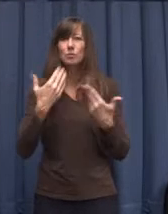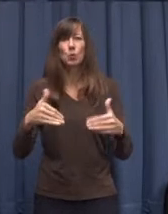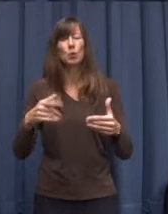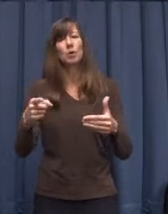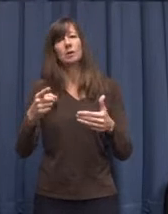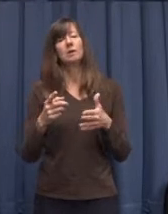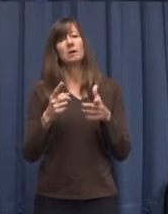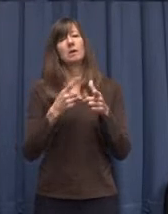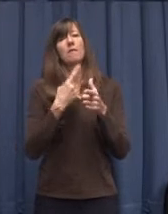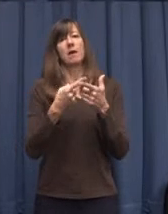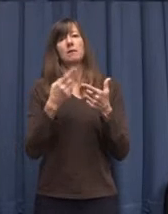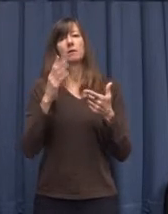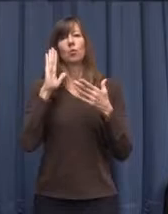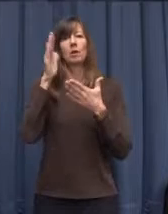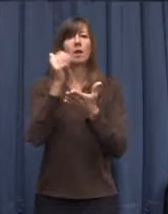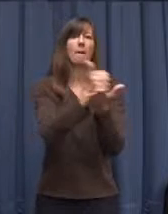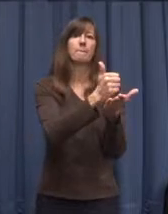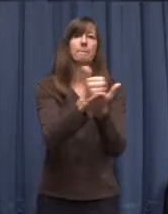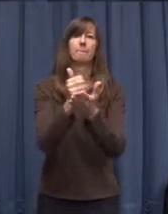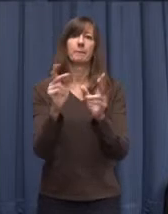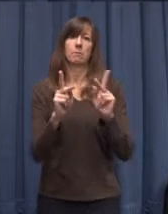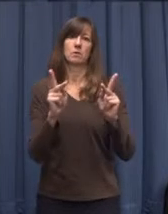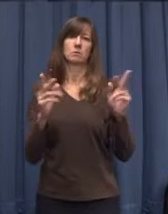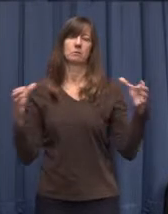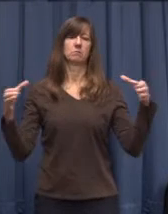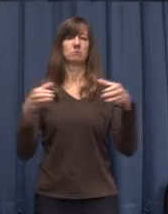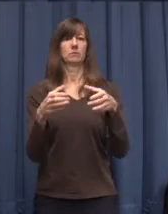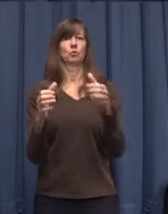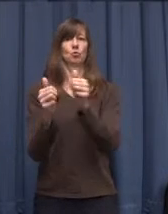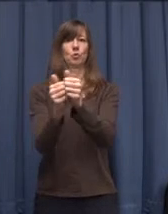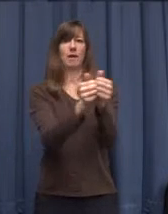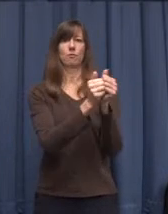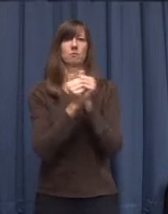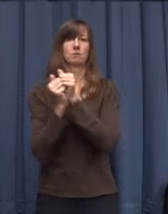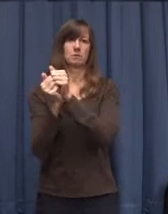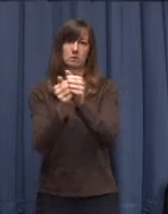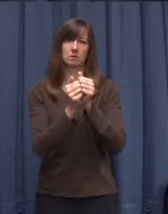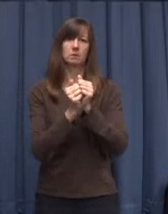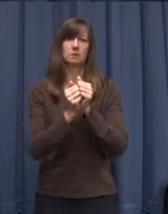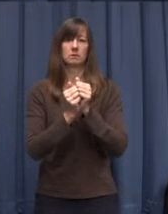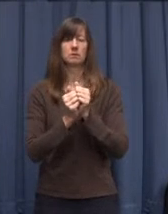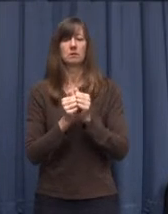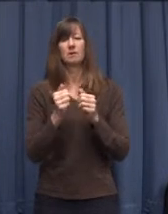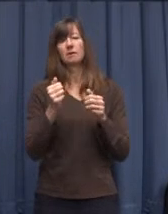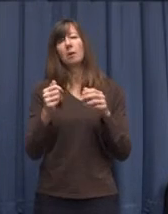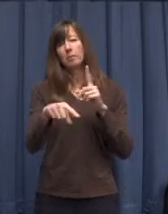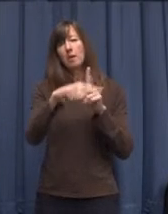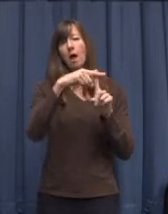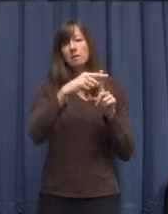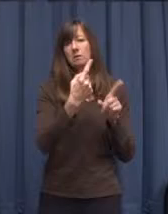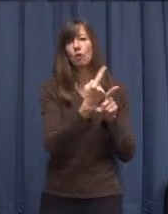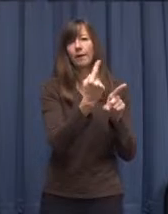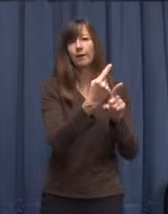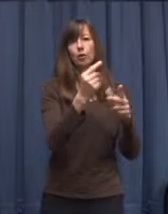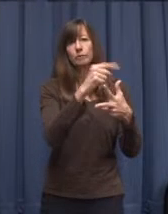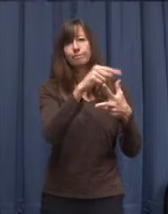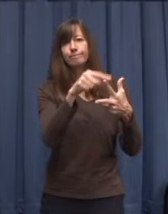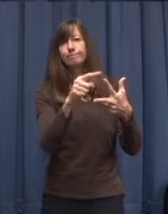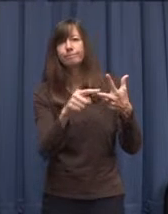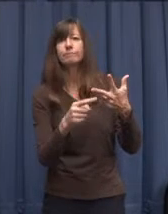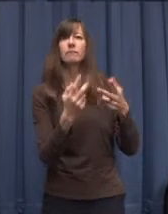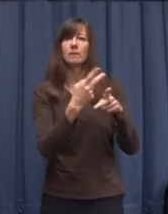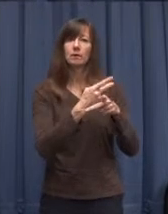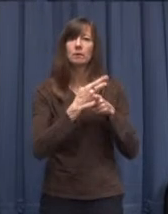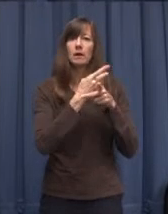we can collectively do, in addition to the individual precautions. Other things that we're doing, we have